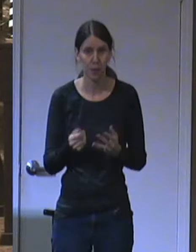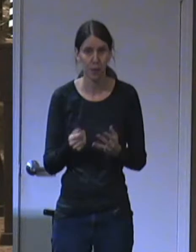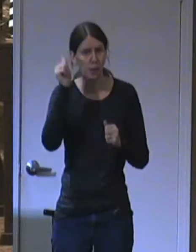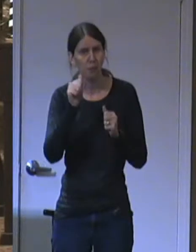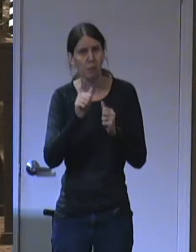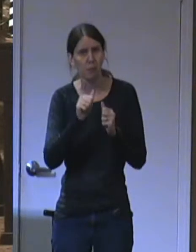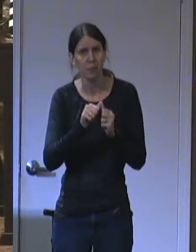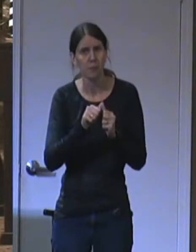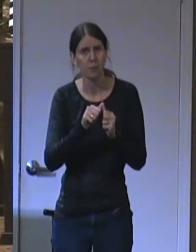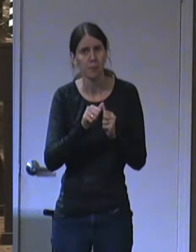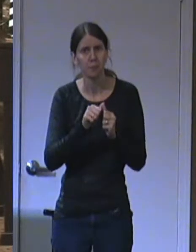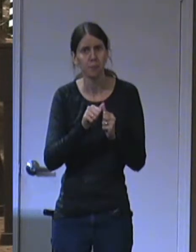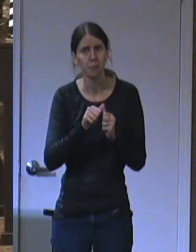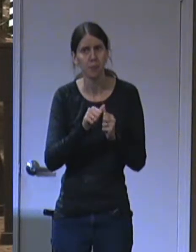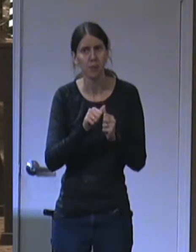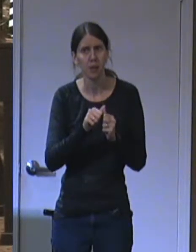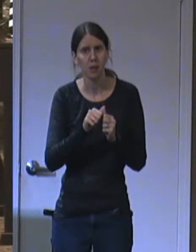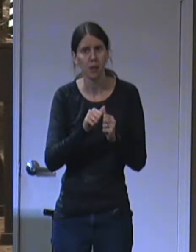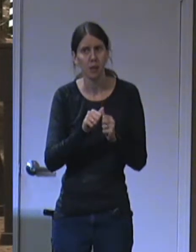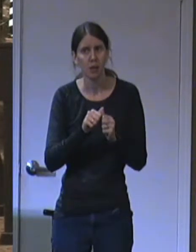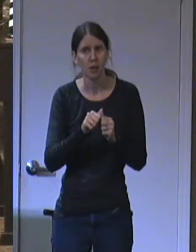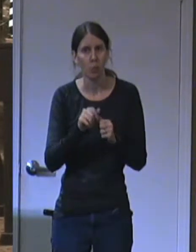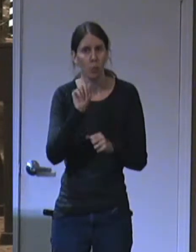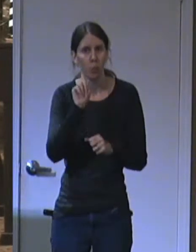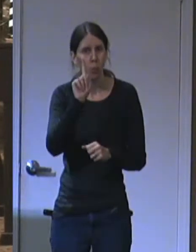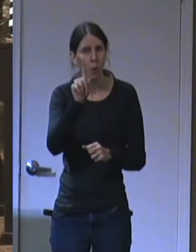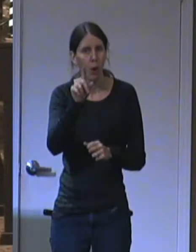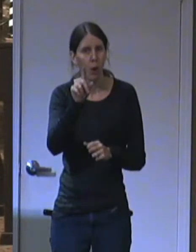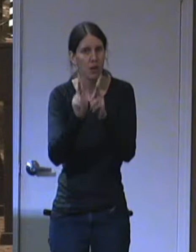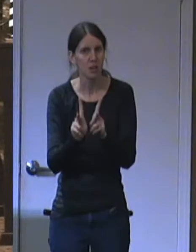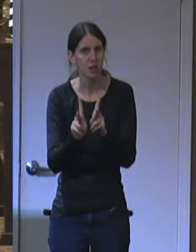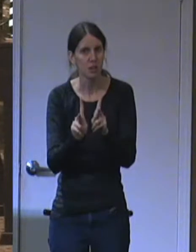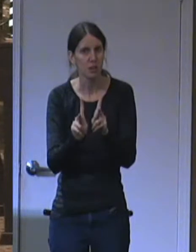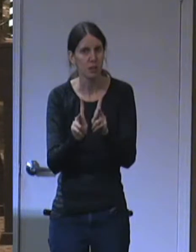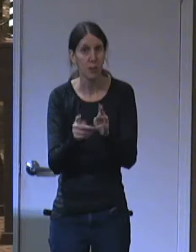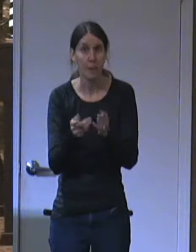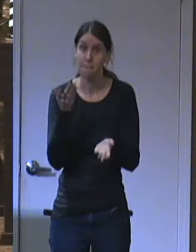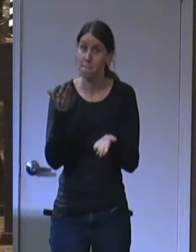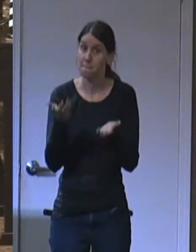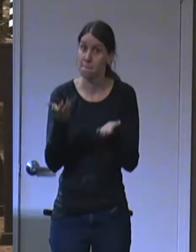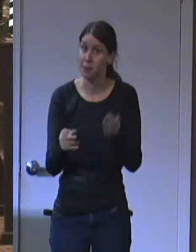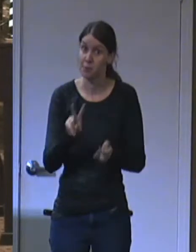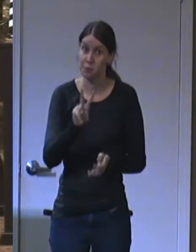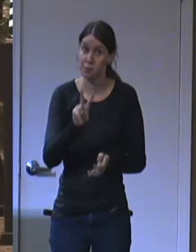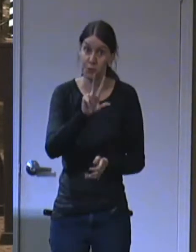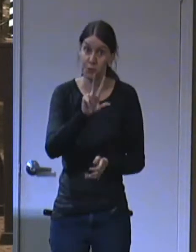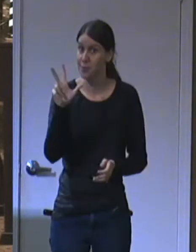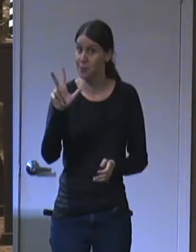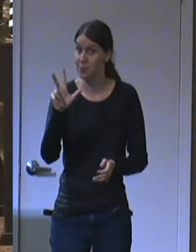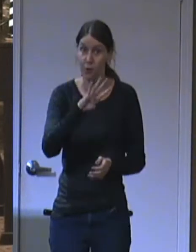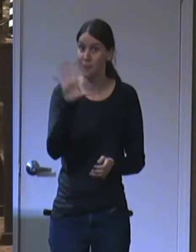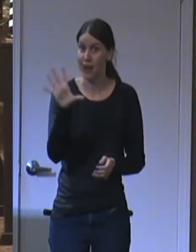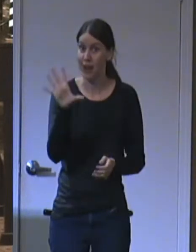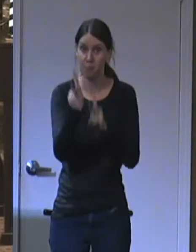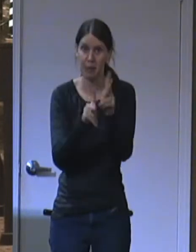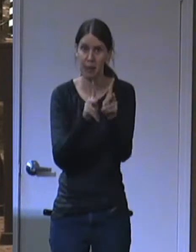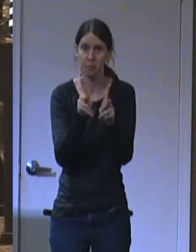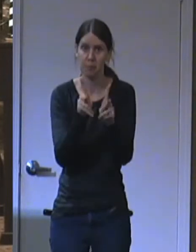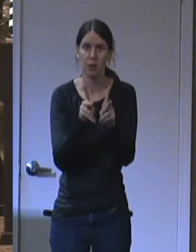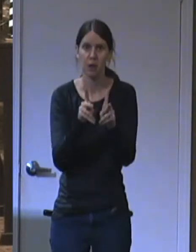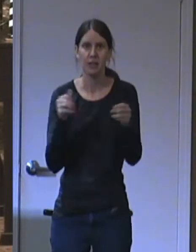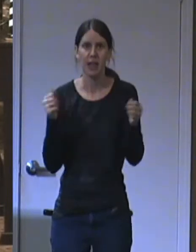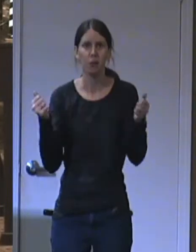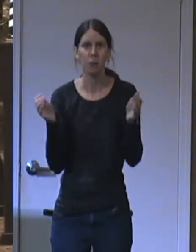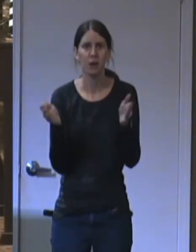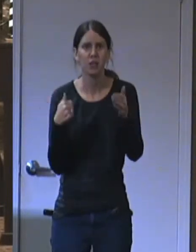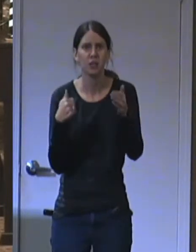remember that there was some person, or maybe several people, that were there to help